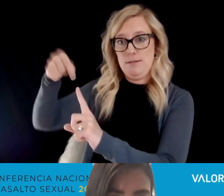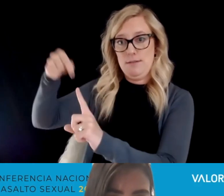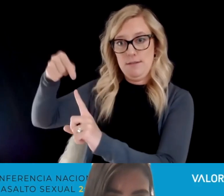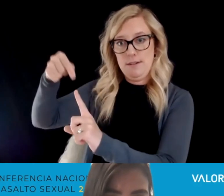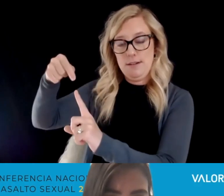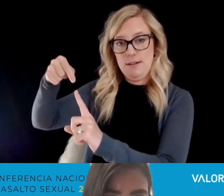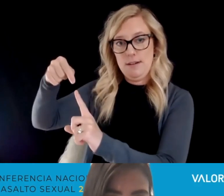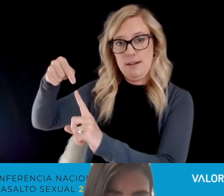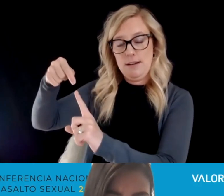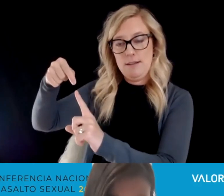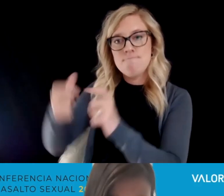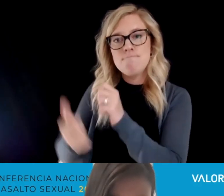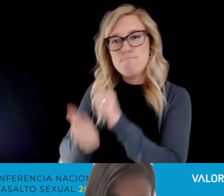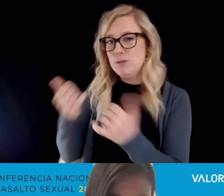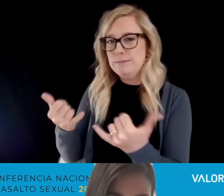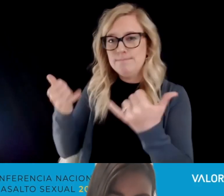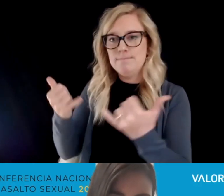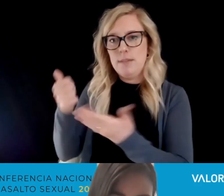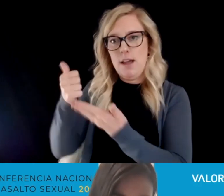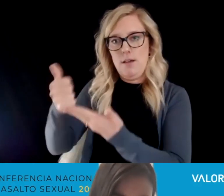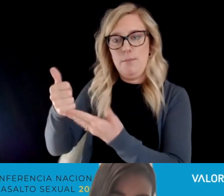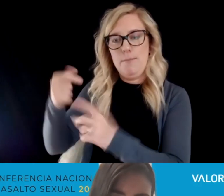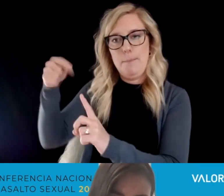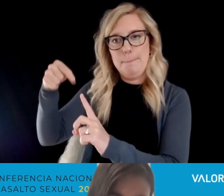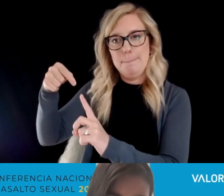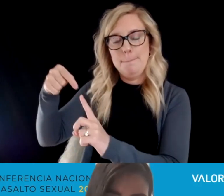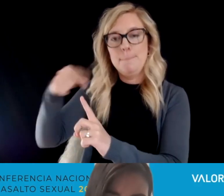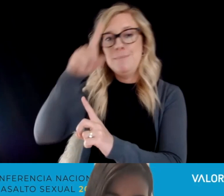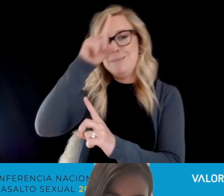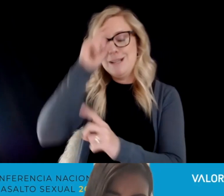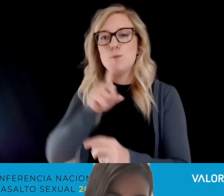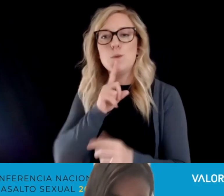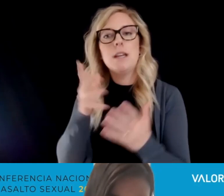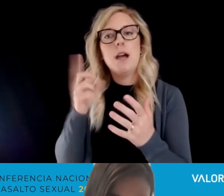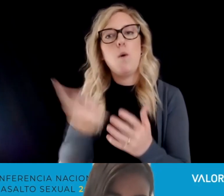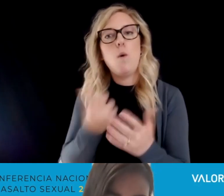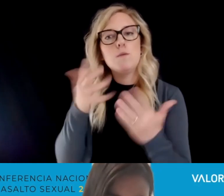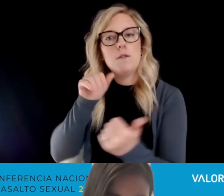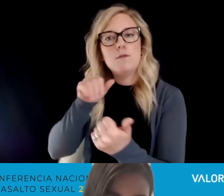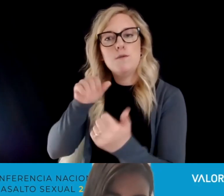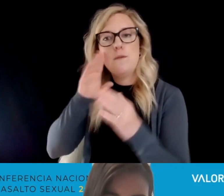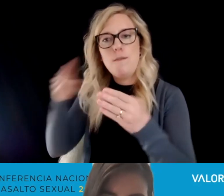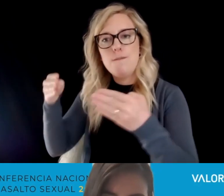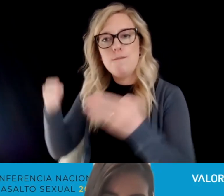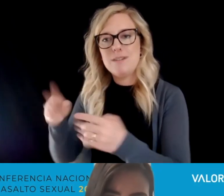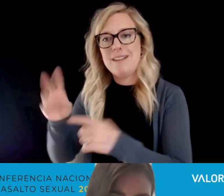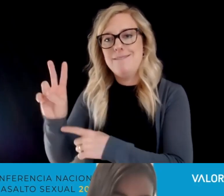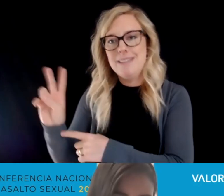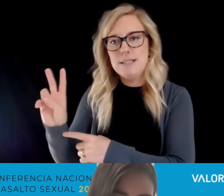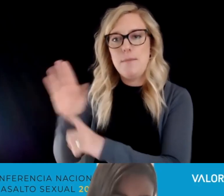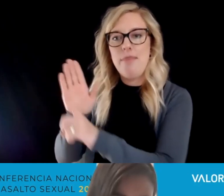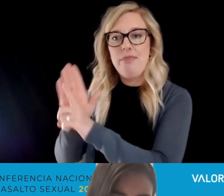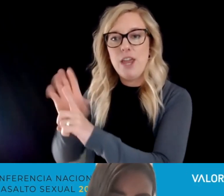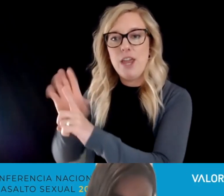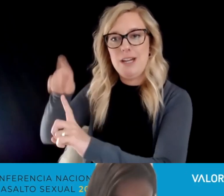the most immediate help needed. Because I really always want to focus on the victim, what the victim's needs are in